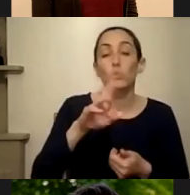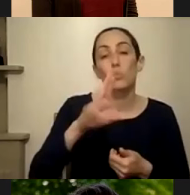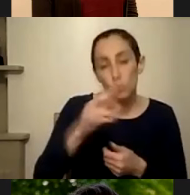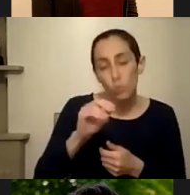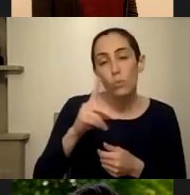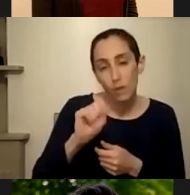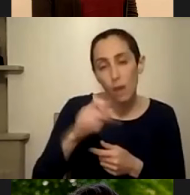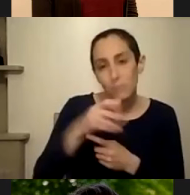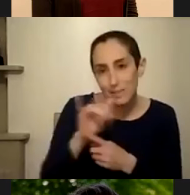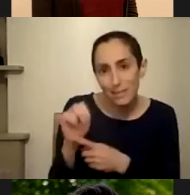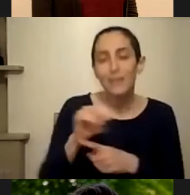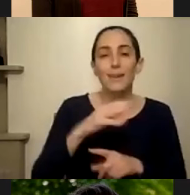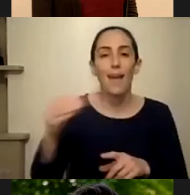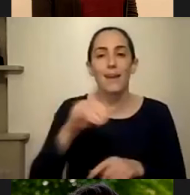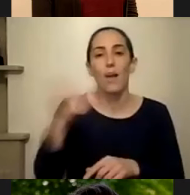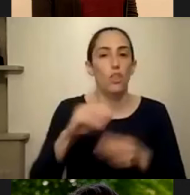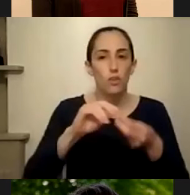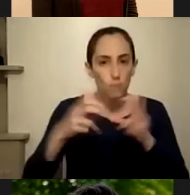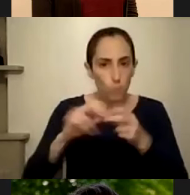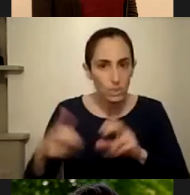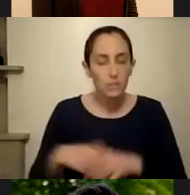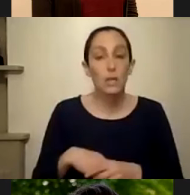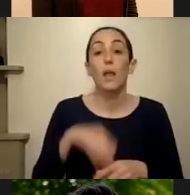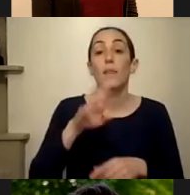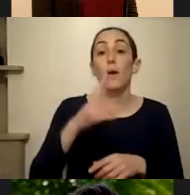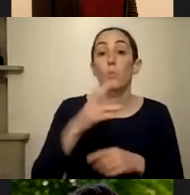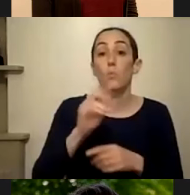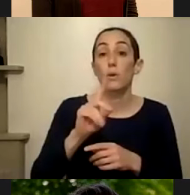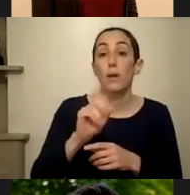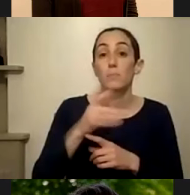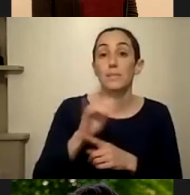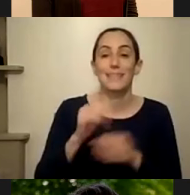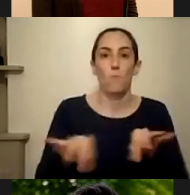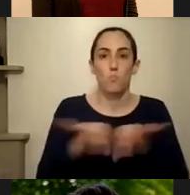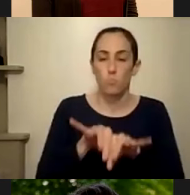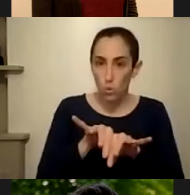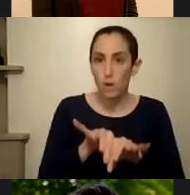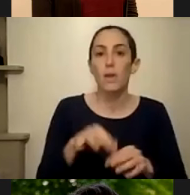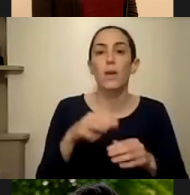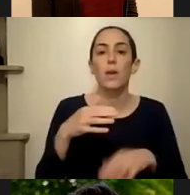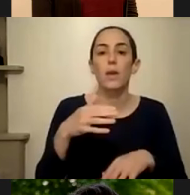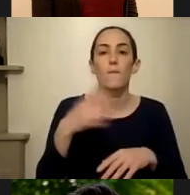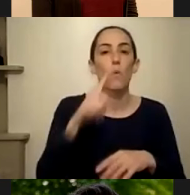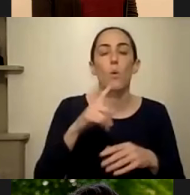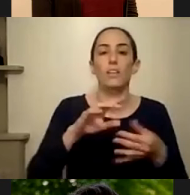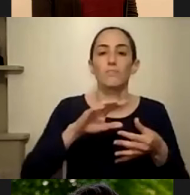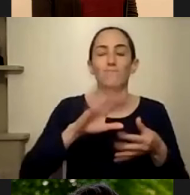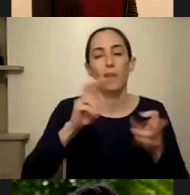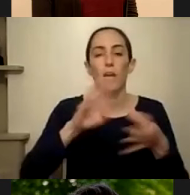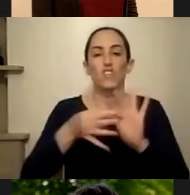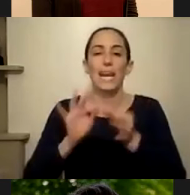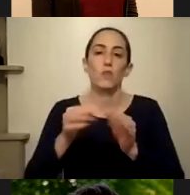They started this chain reaction called phototransduction. So they are capable of converting light into into